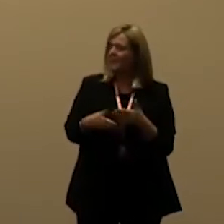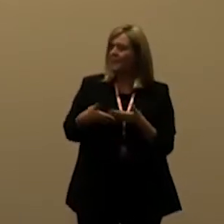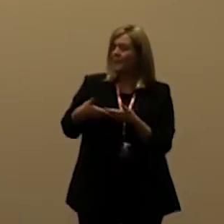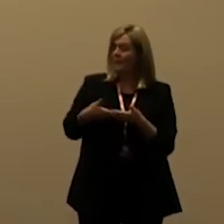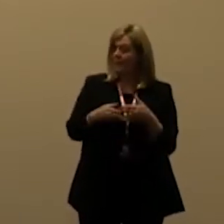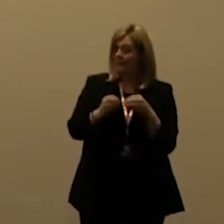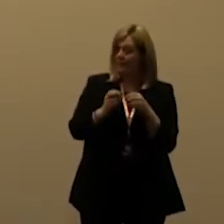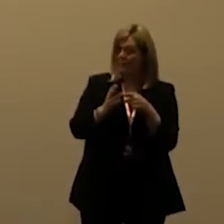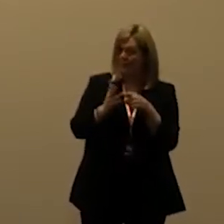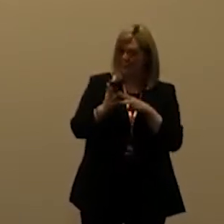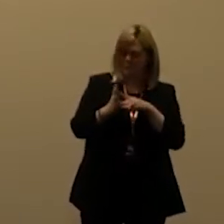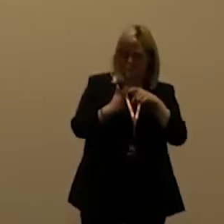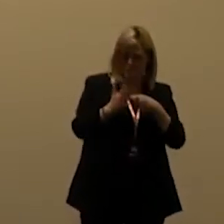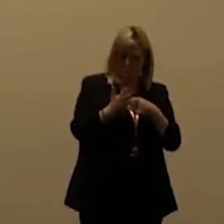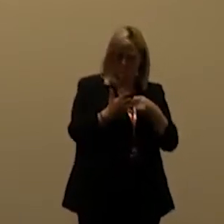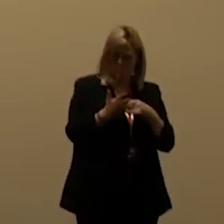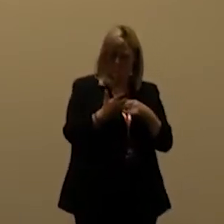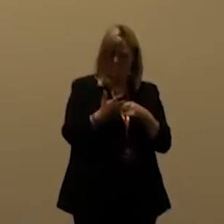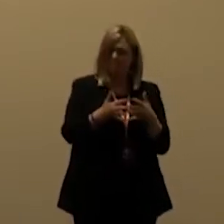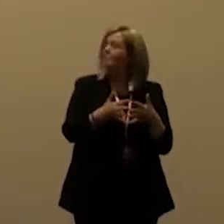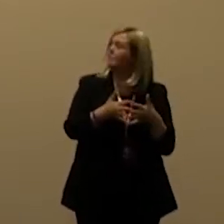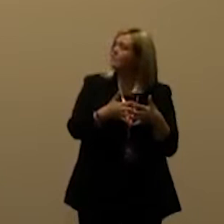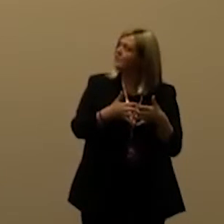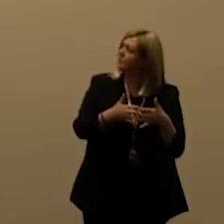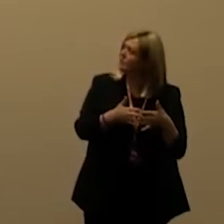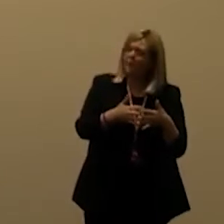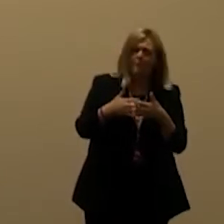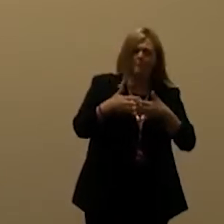Now, although in the States there are 10,000